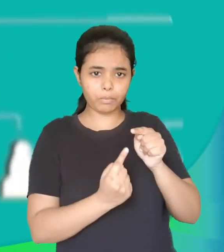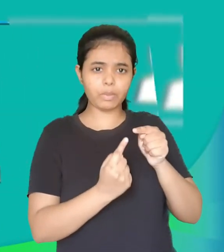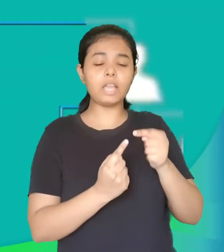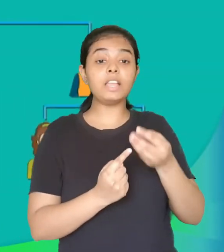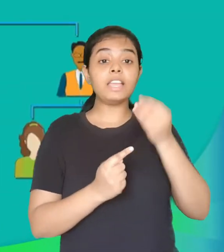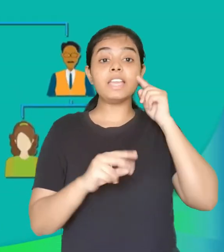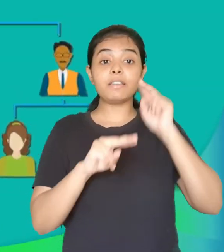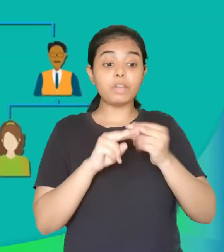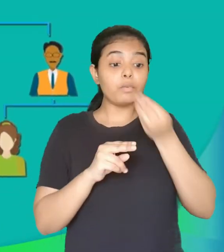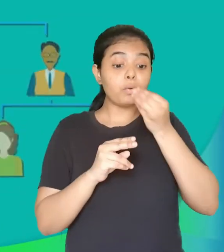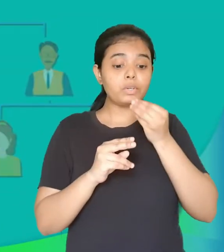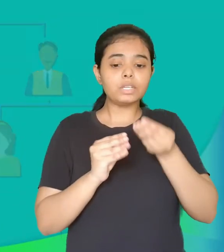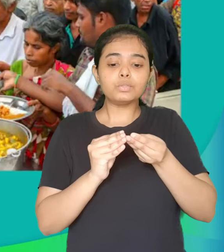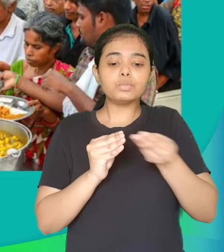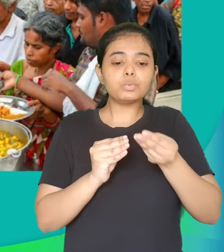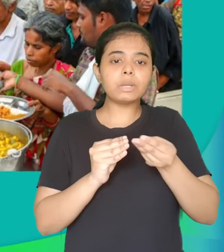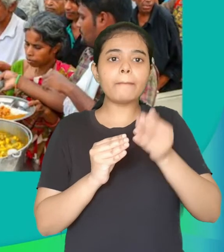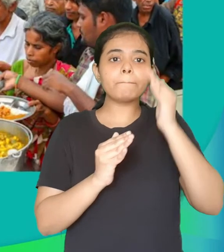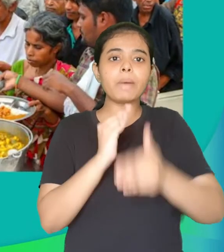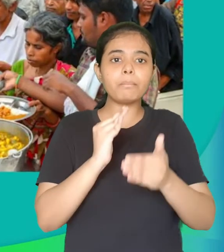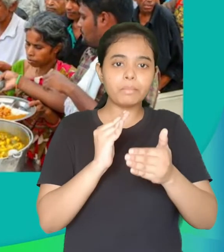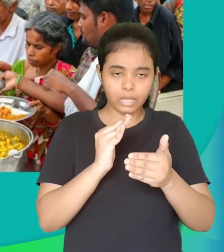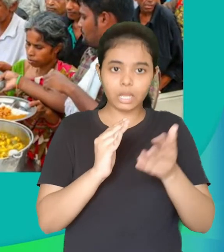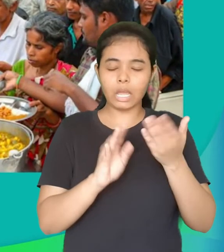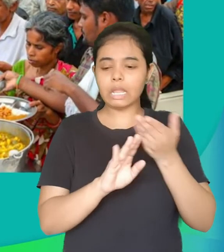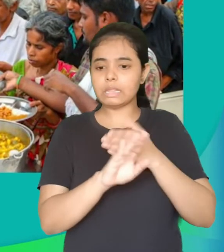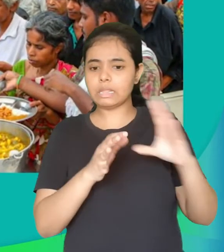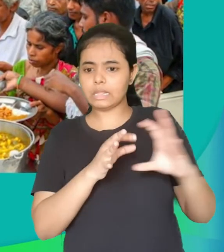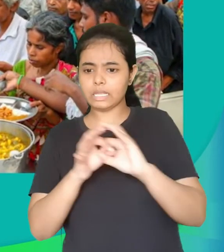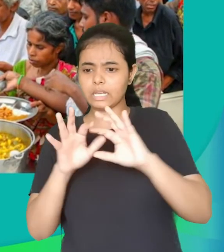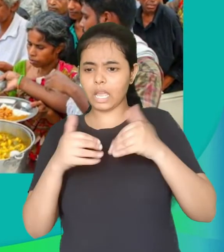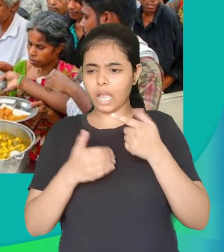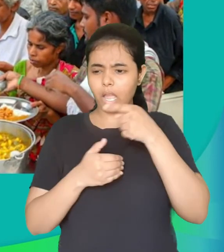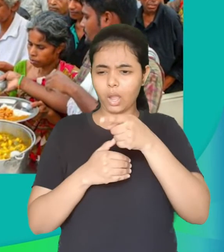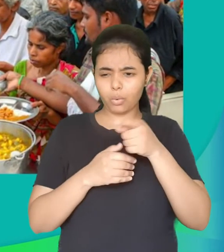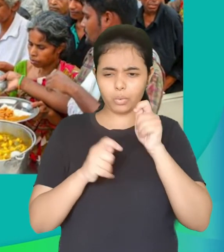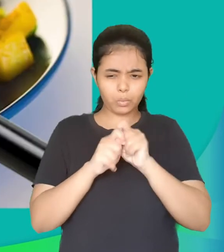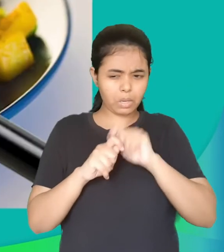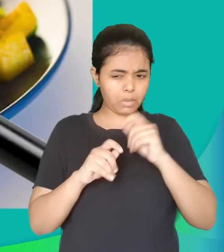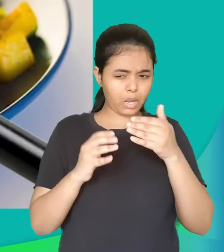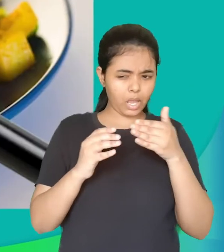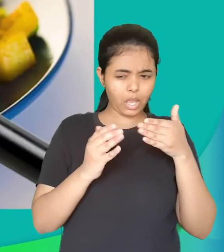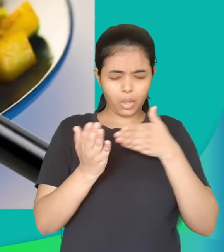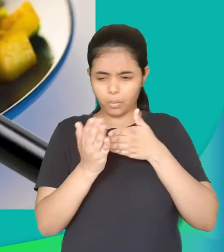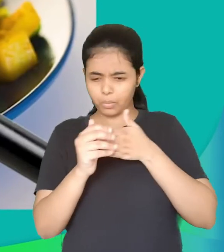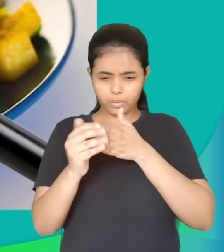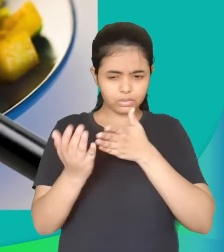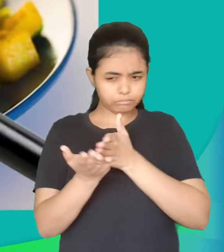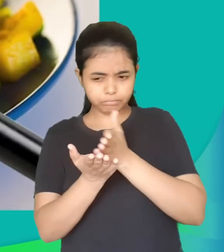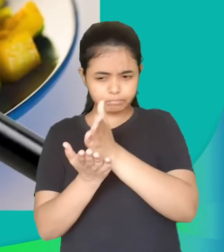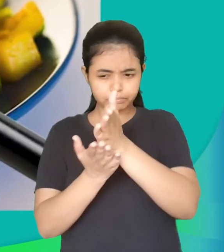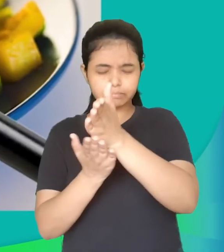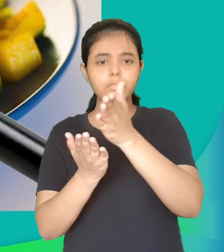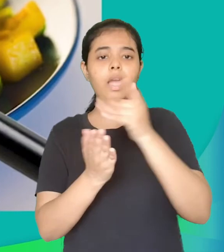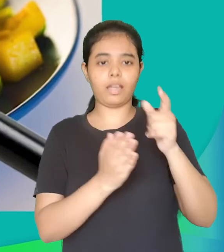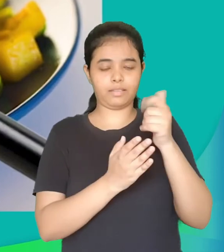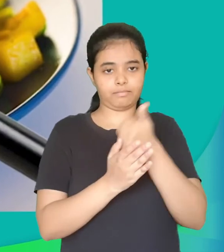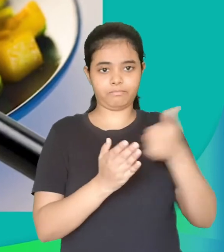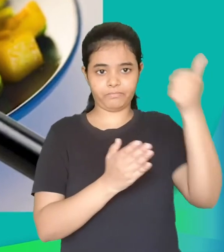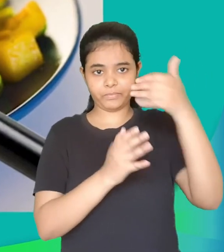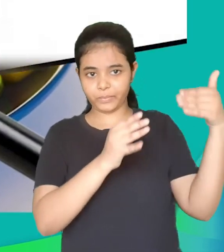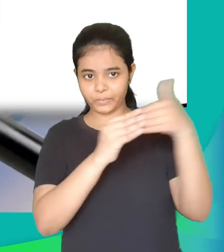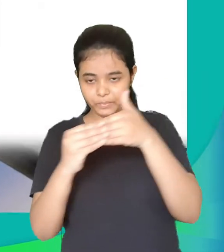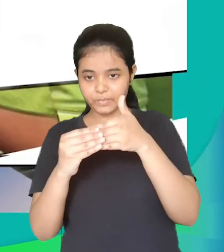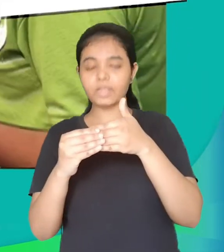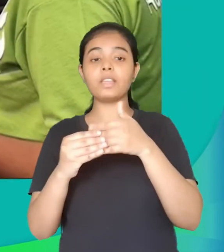Food Authority may issue guidelines on collection and retrieval if food which is near expiry for